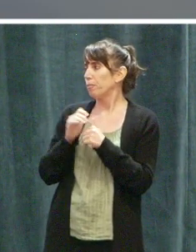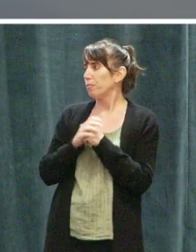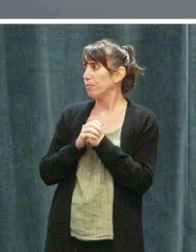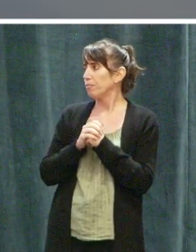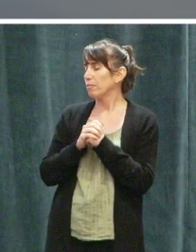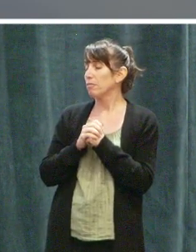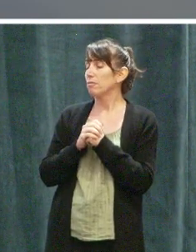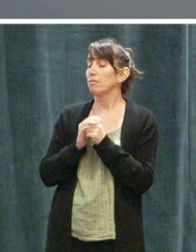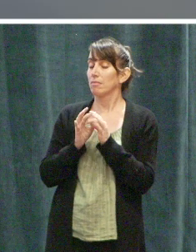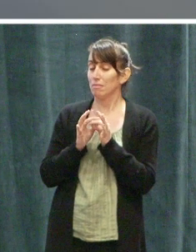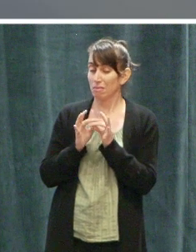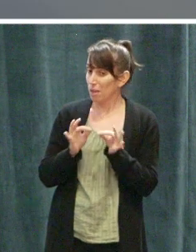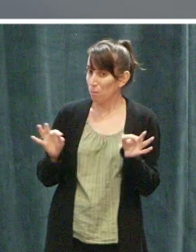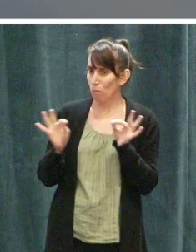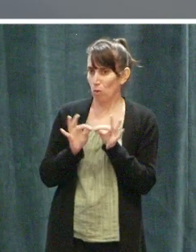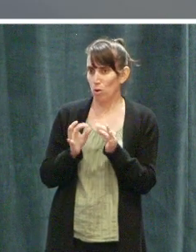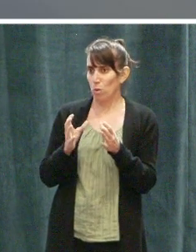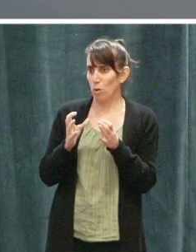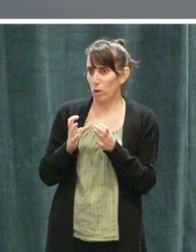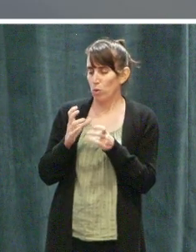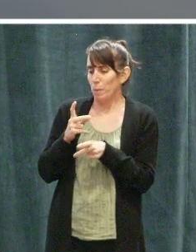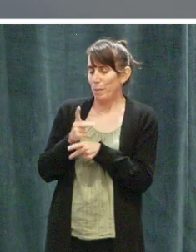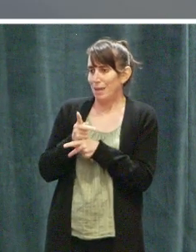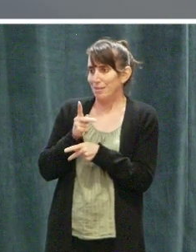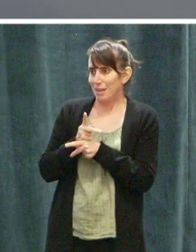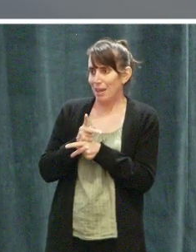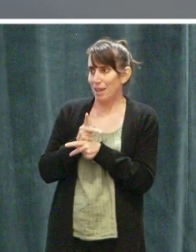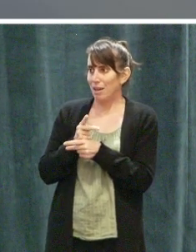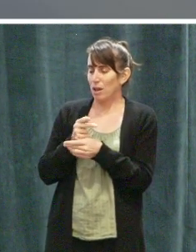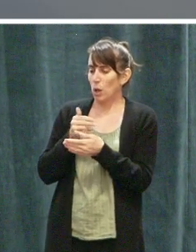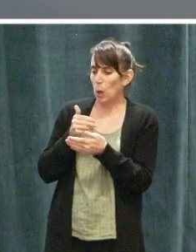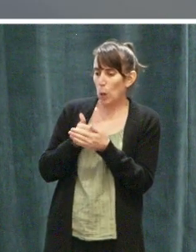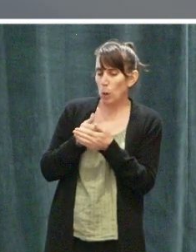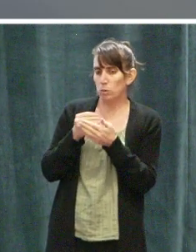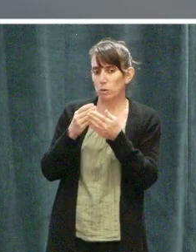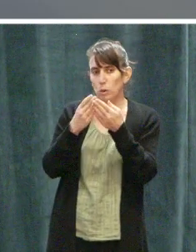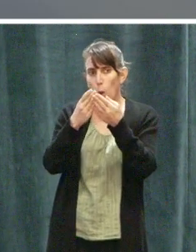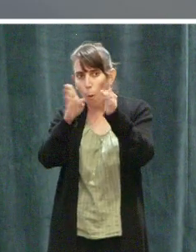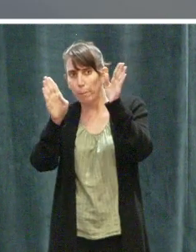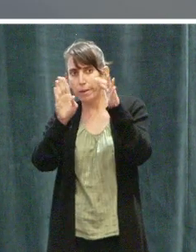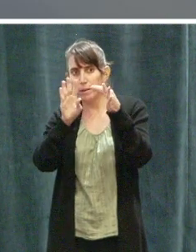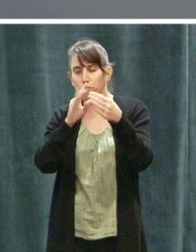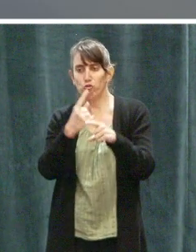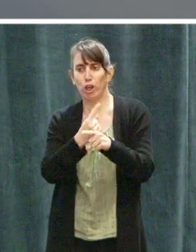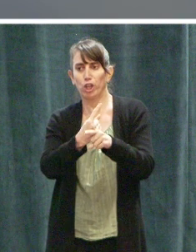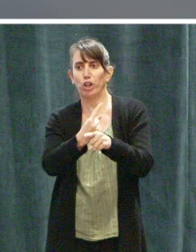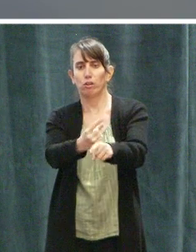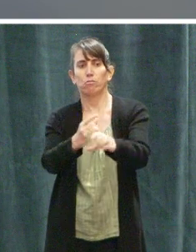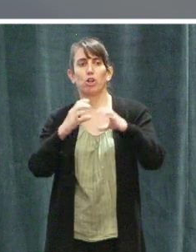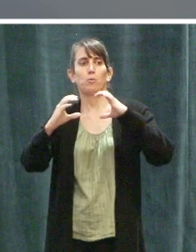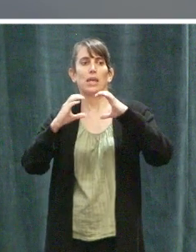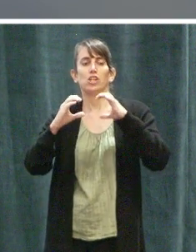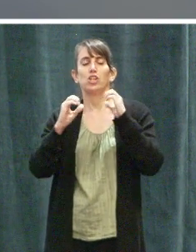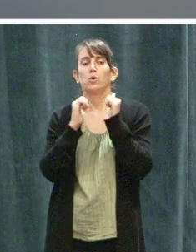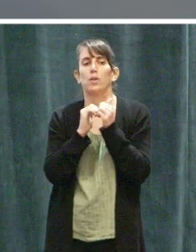very importantly, we want to maintain very close and very open and regular communication with the